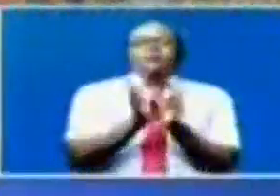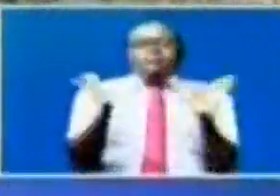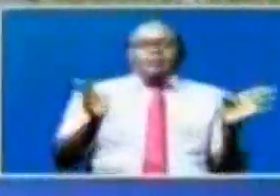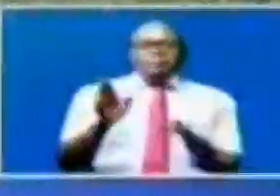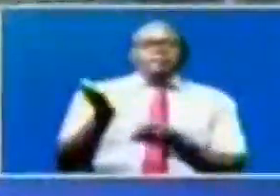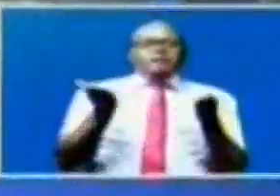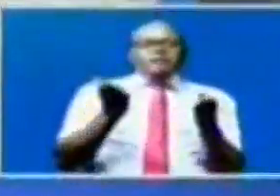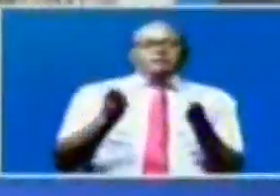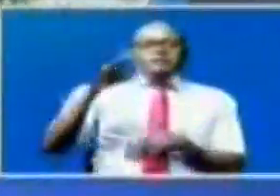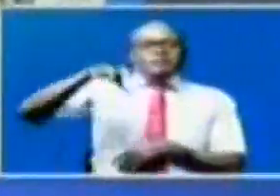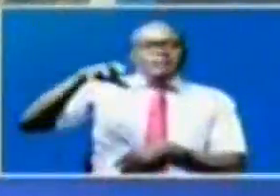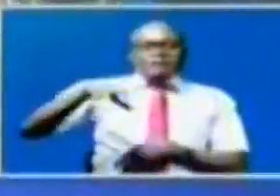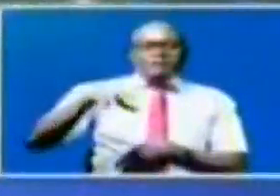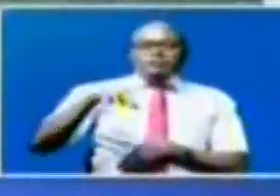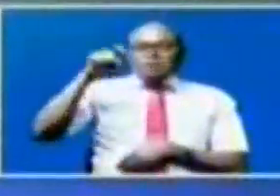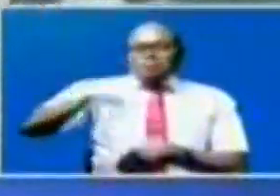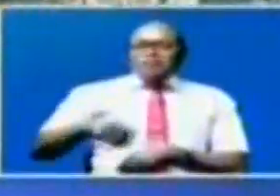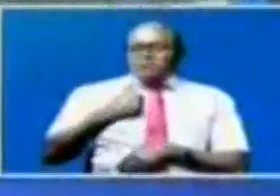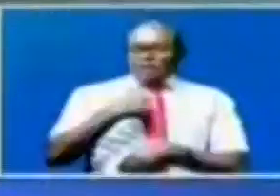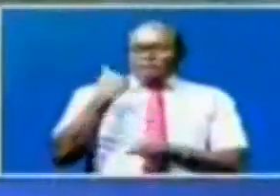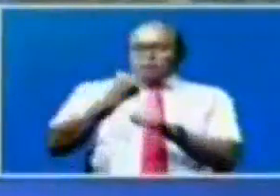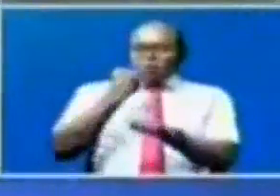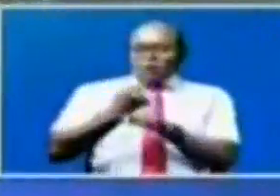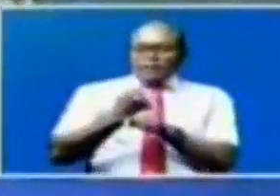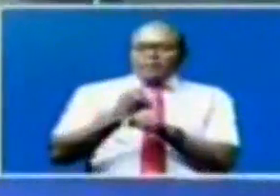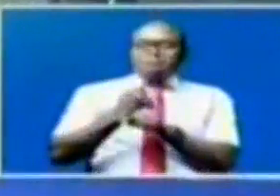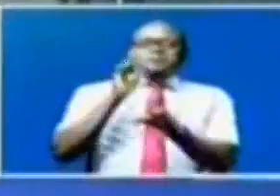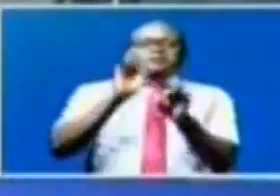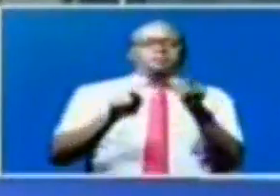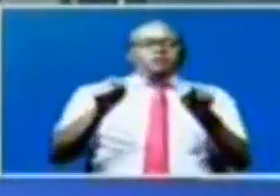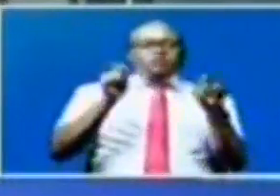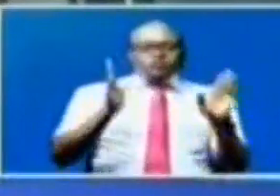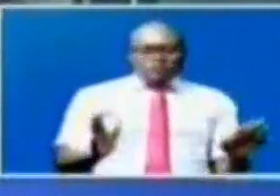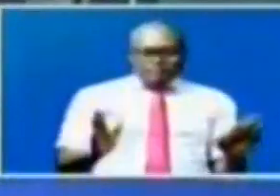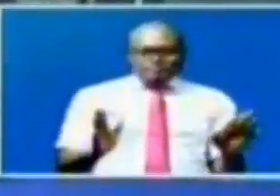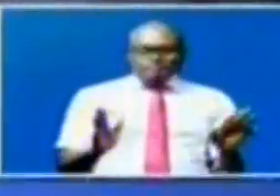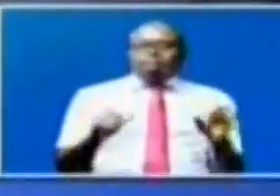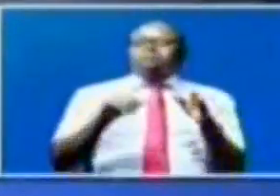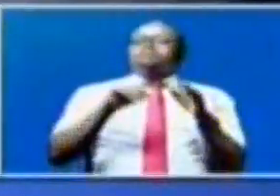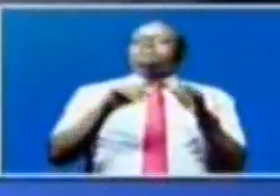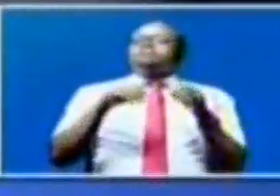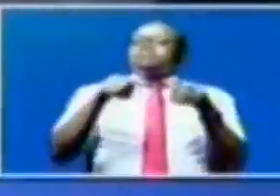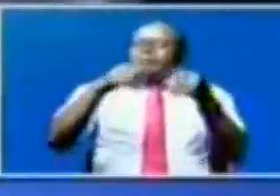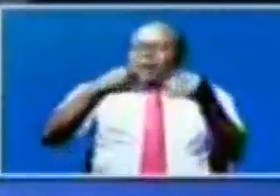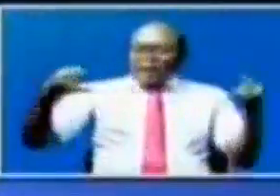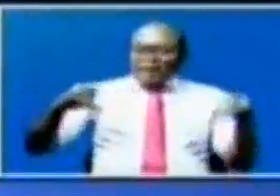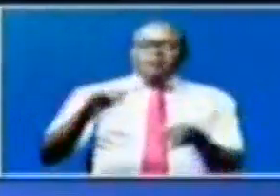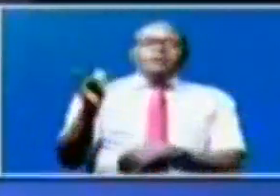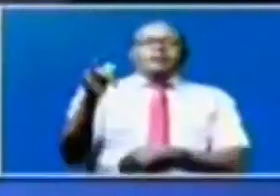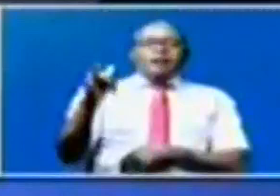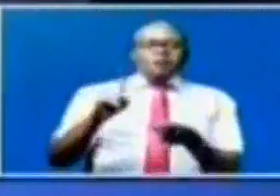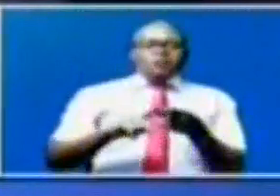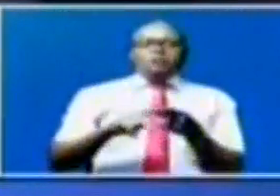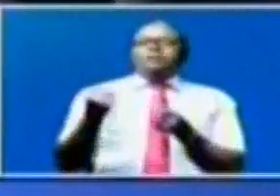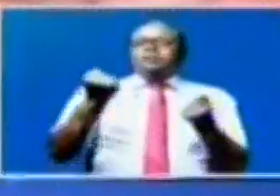service vehicles who are supposed to have working speed governors, a clear yellow line, uniformed drivers